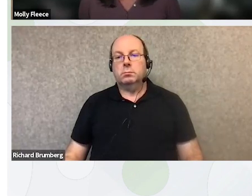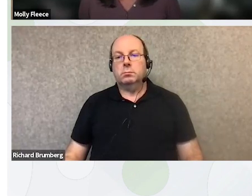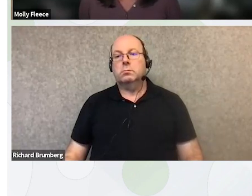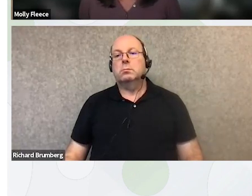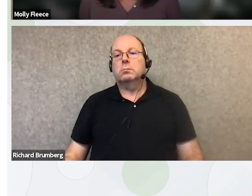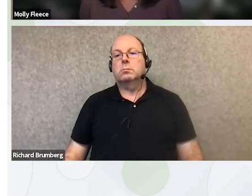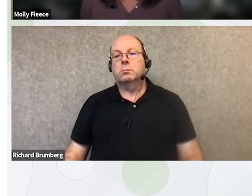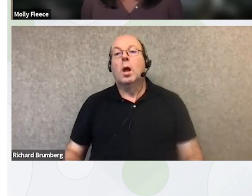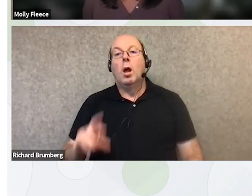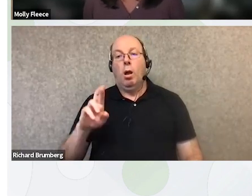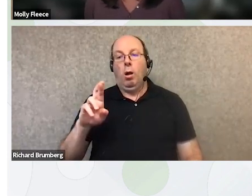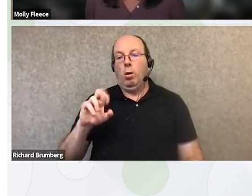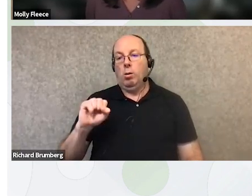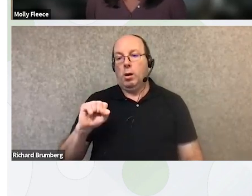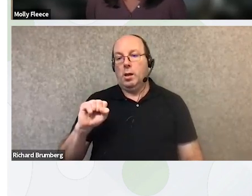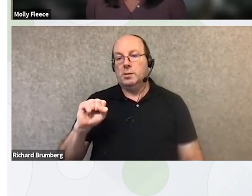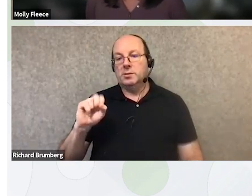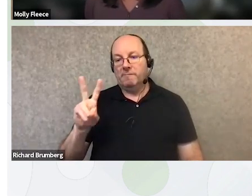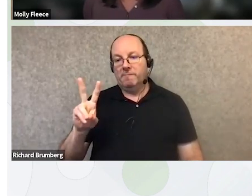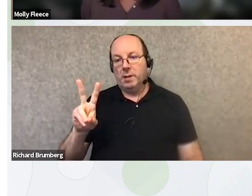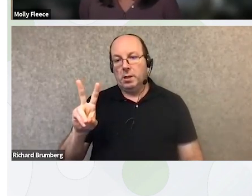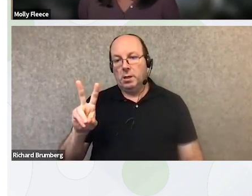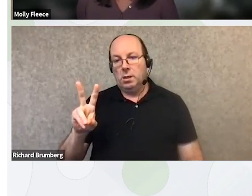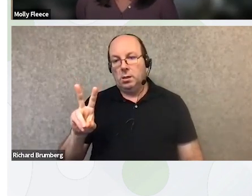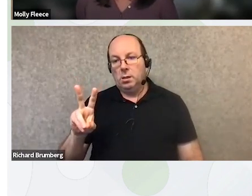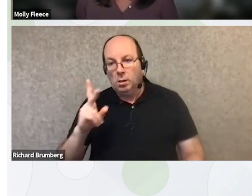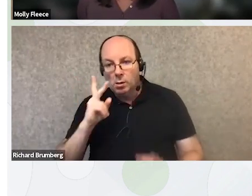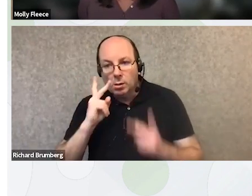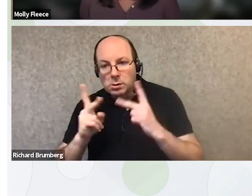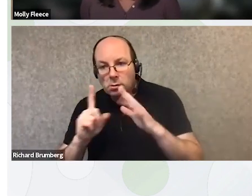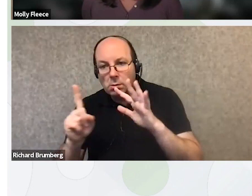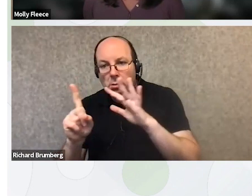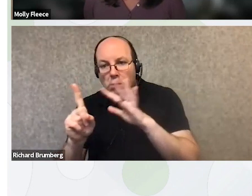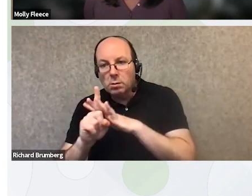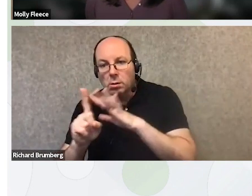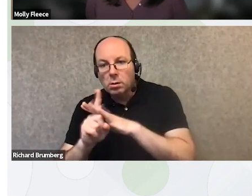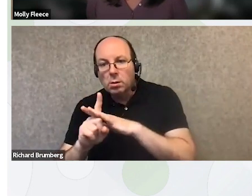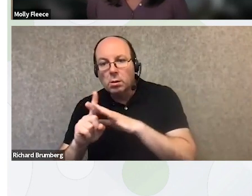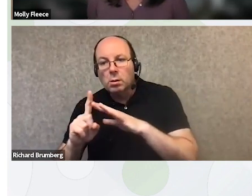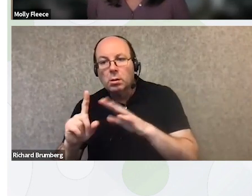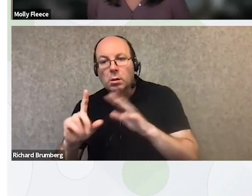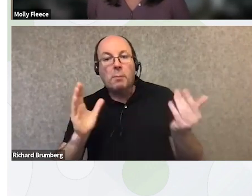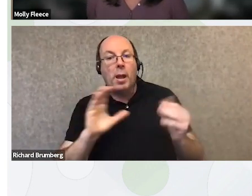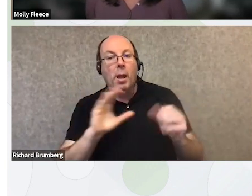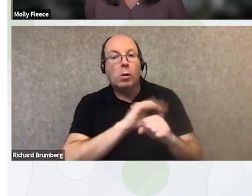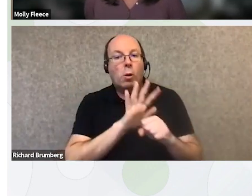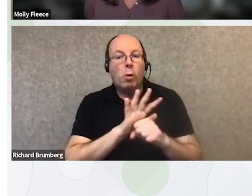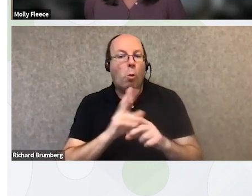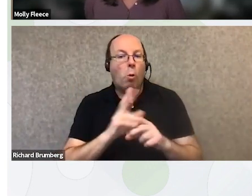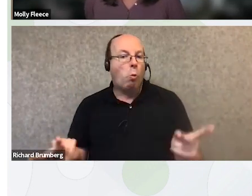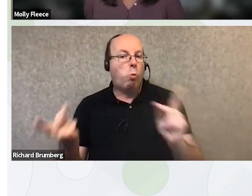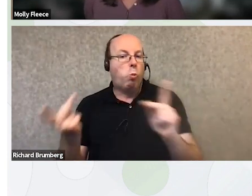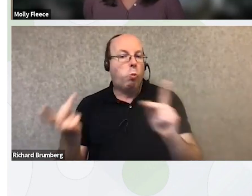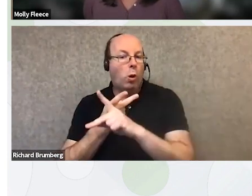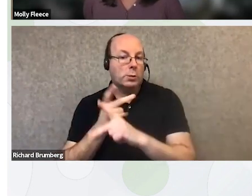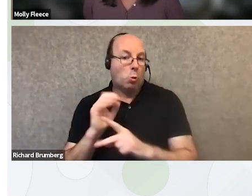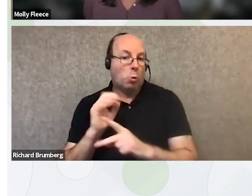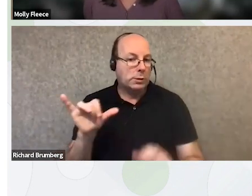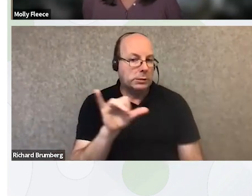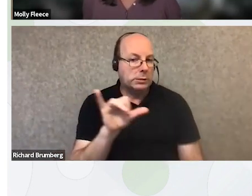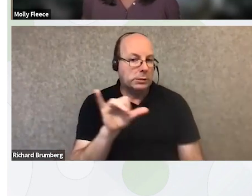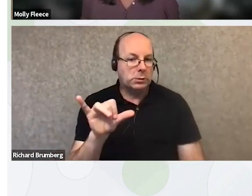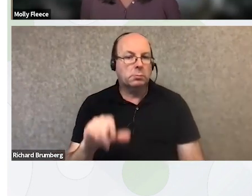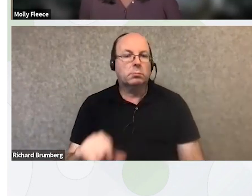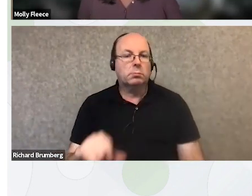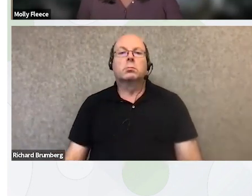are similar, if not worse, than that of COVID and influenza in the current era. So really important to highlight